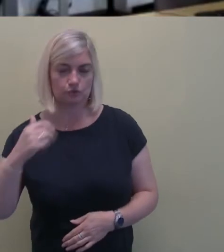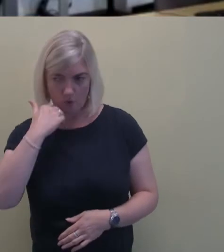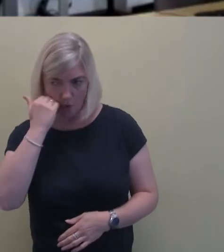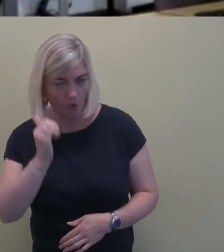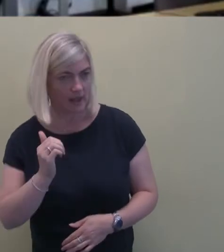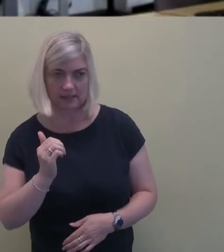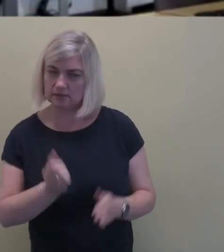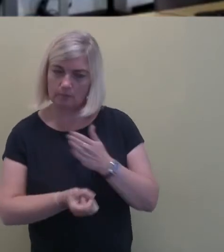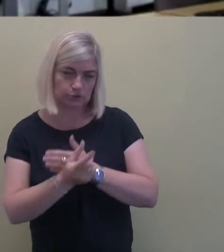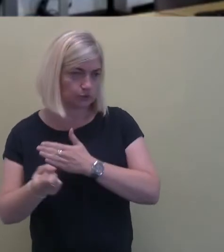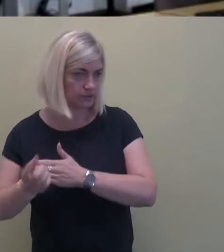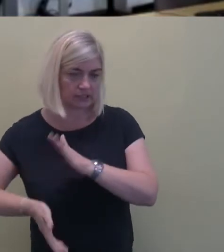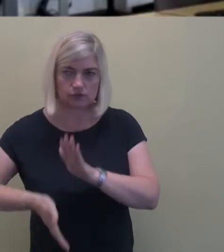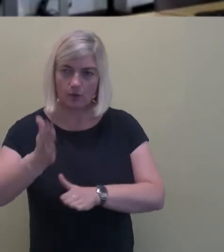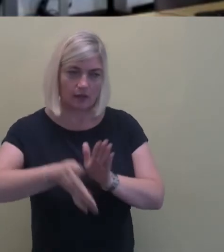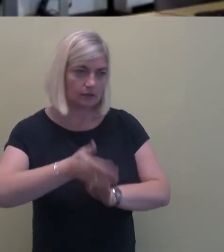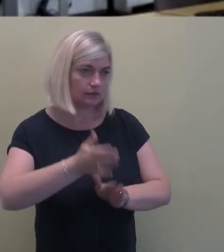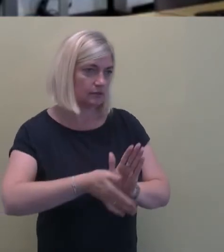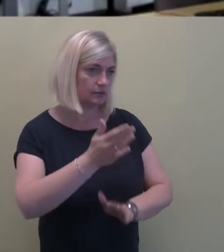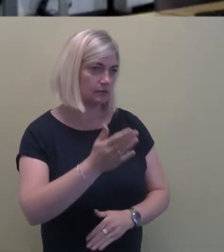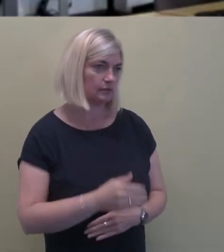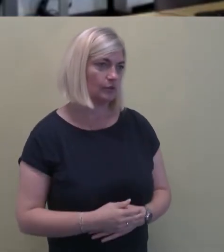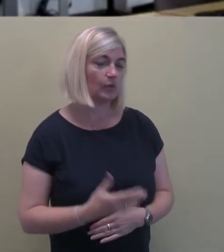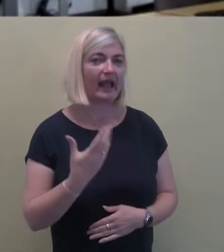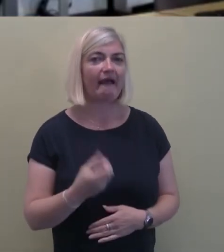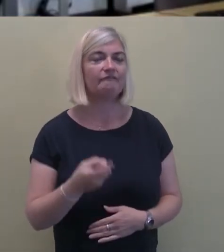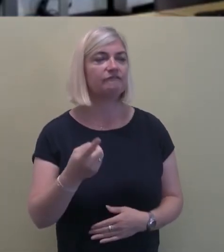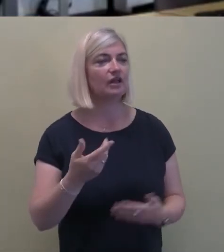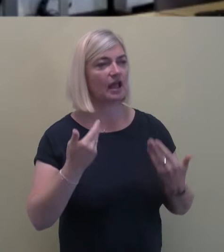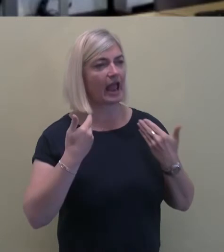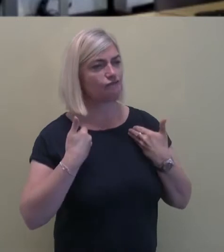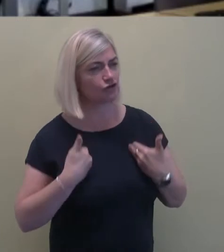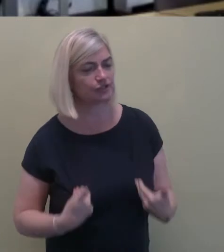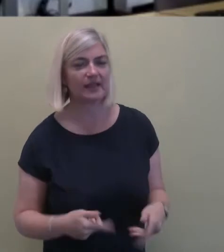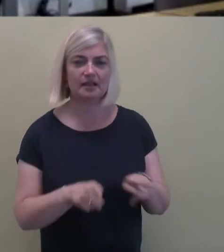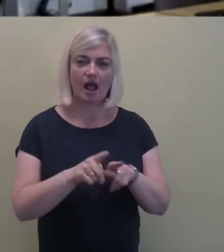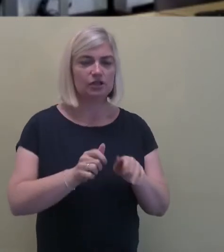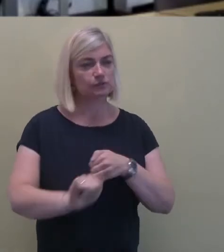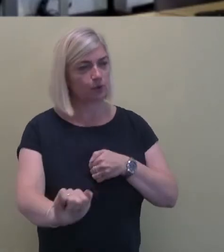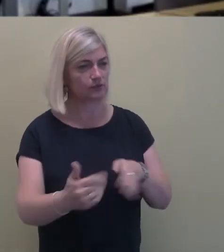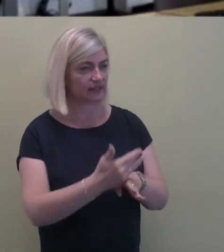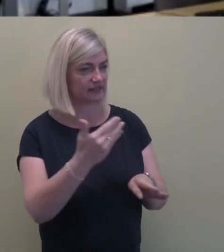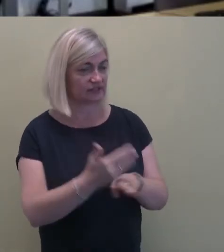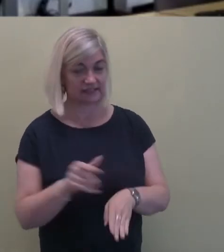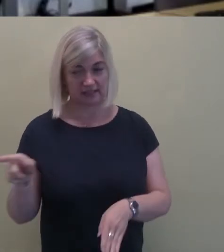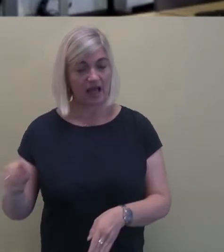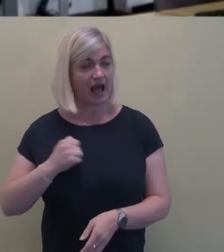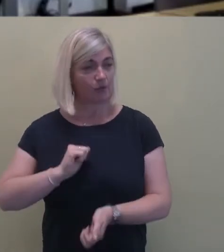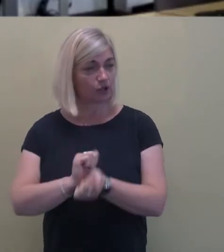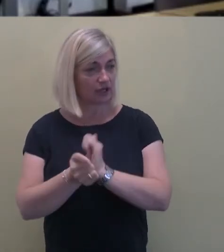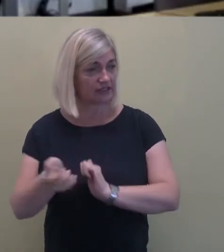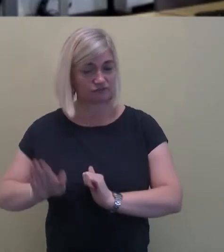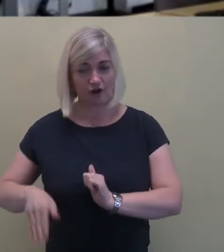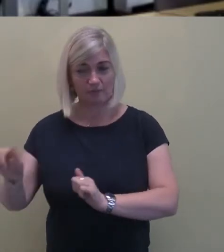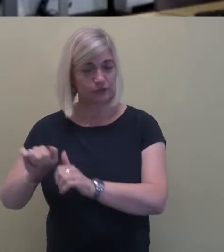in on this section here. There might be quite a few viewers that are watching that haven't got a clue what career they want to go into,